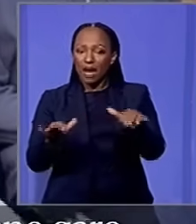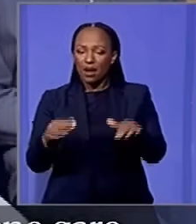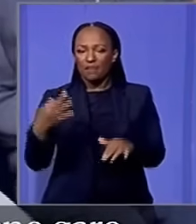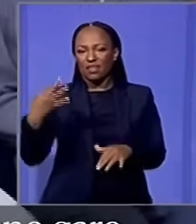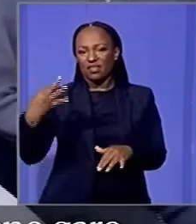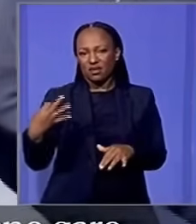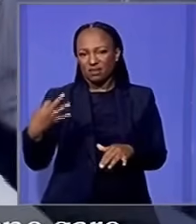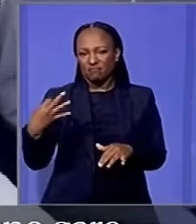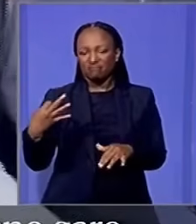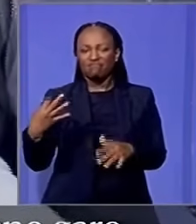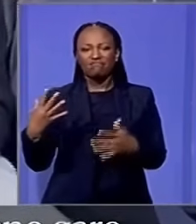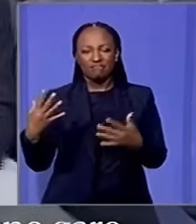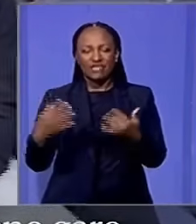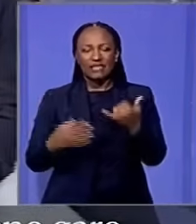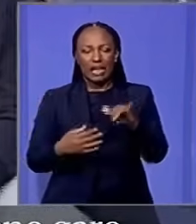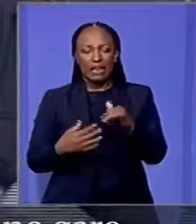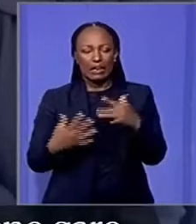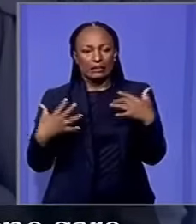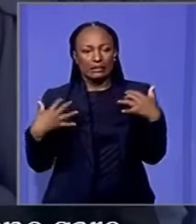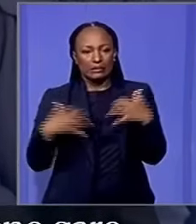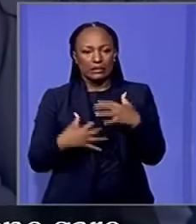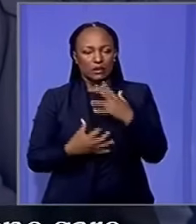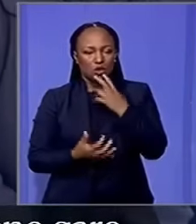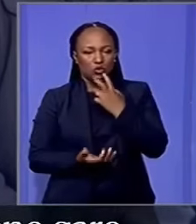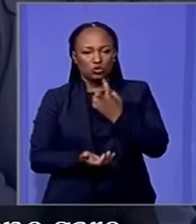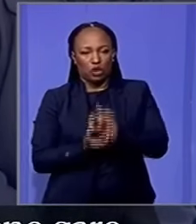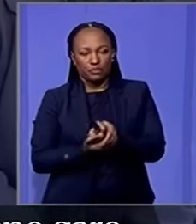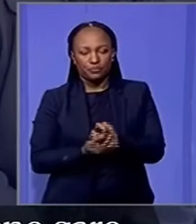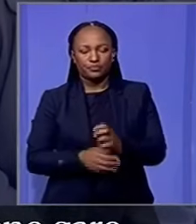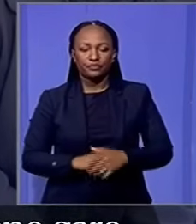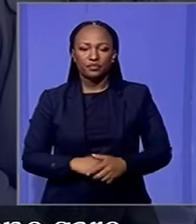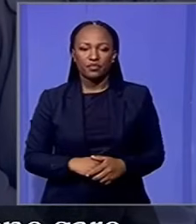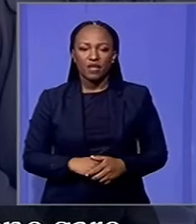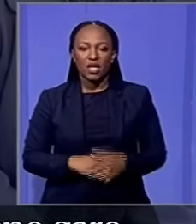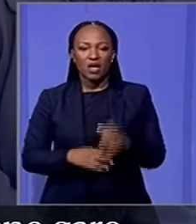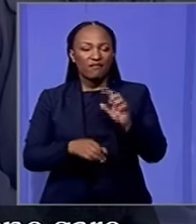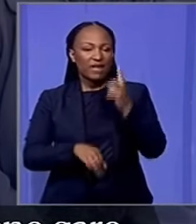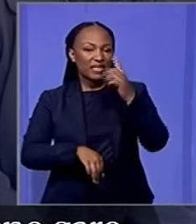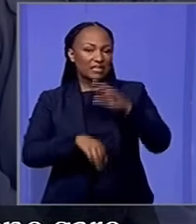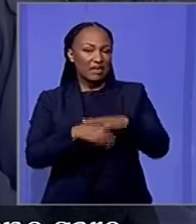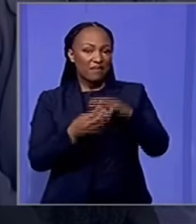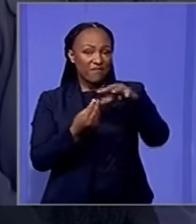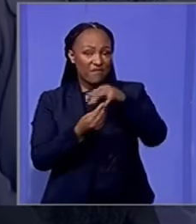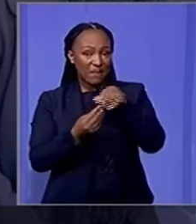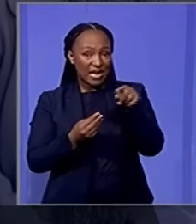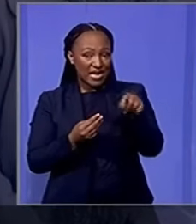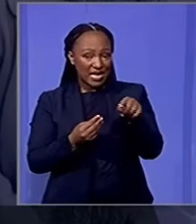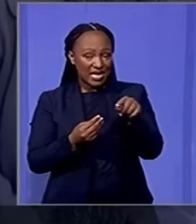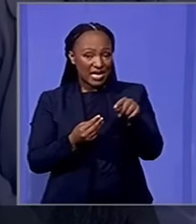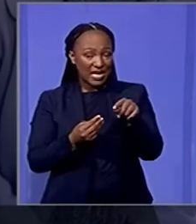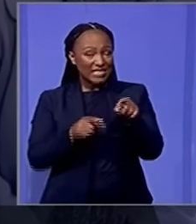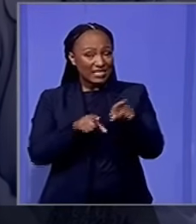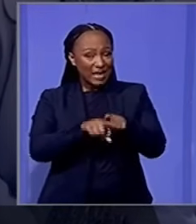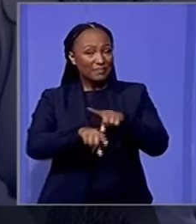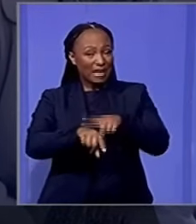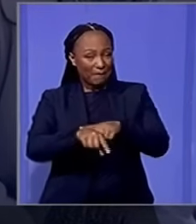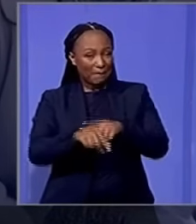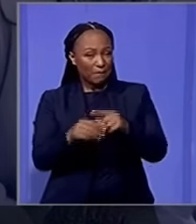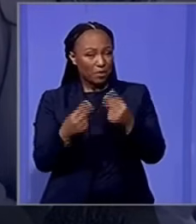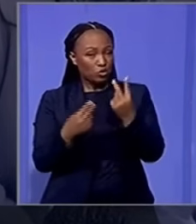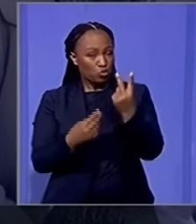garogile matswalo. Ke mathomo ka molapeng le la rena re latlhela ke ditlhogo tše 2 ka nako e